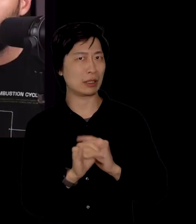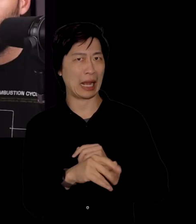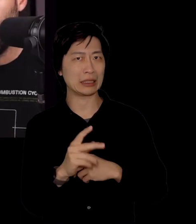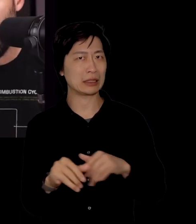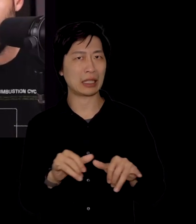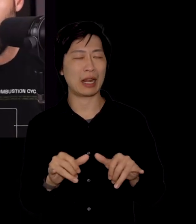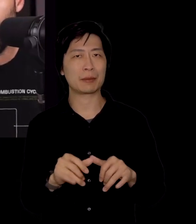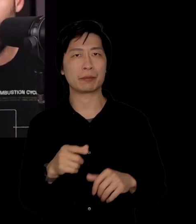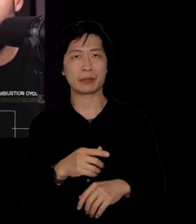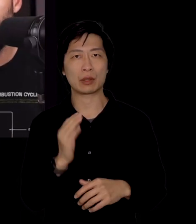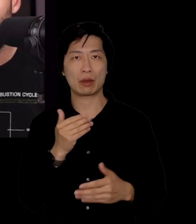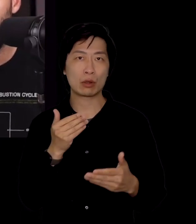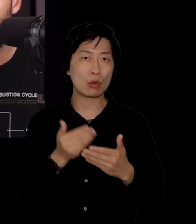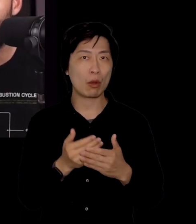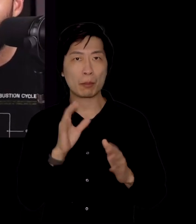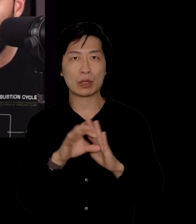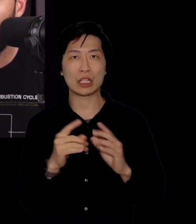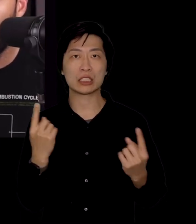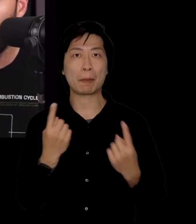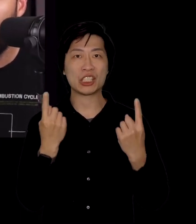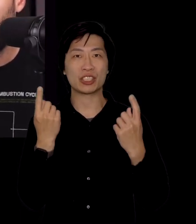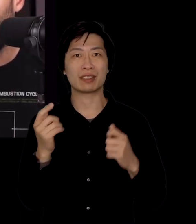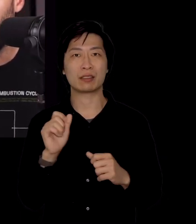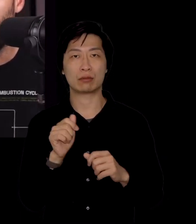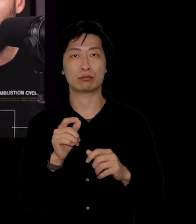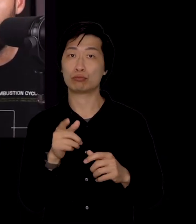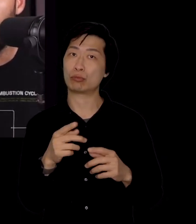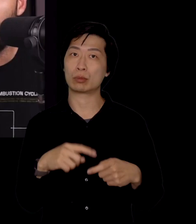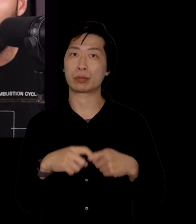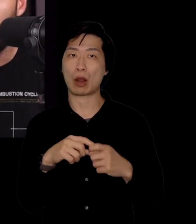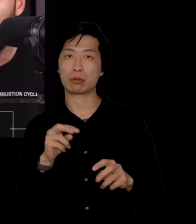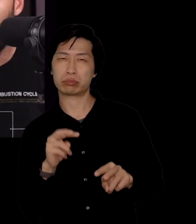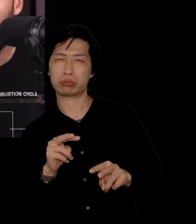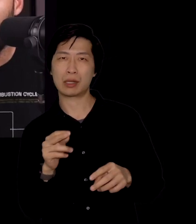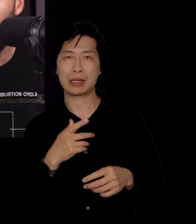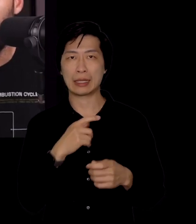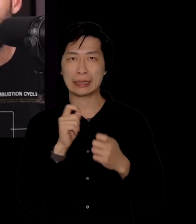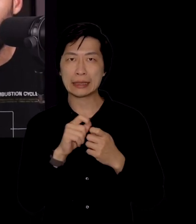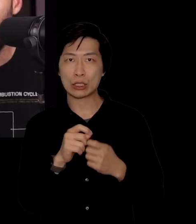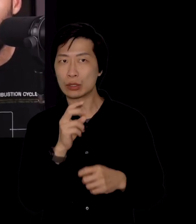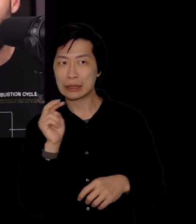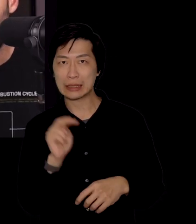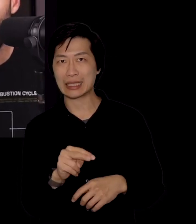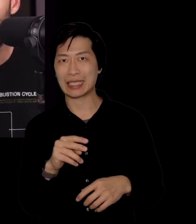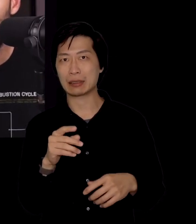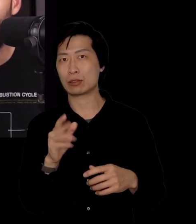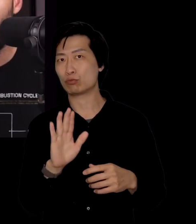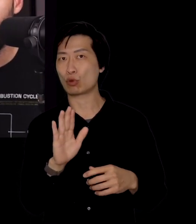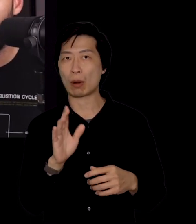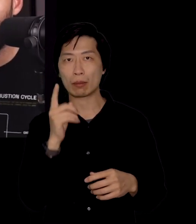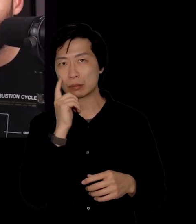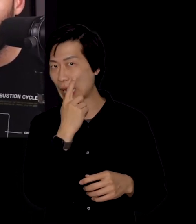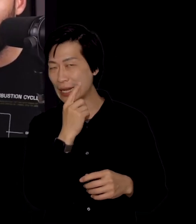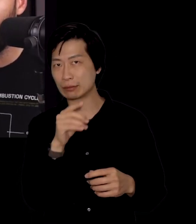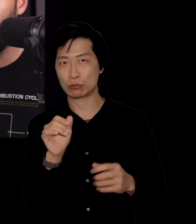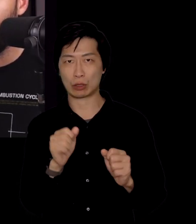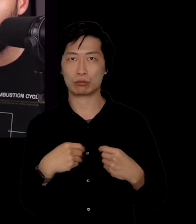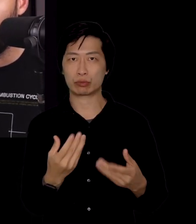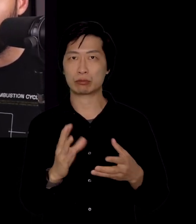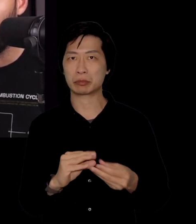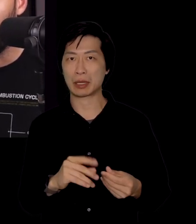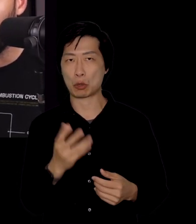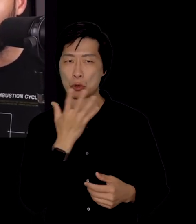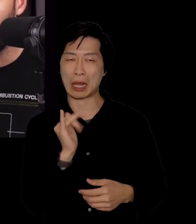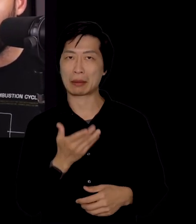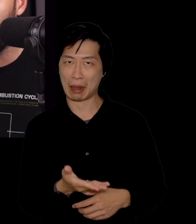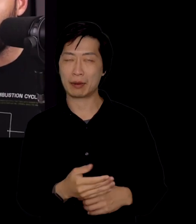size. We would have some up-close pictures of the suspension. Feel free to pause the video here and kind of provide some detail that you see in the comment section below. So